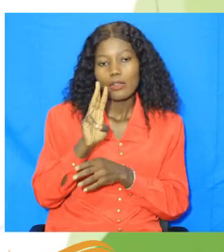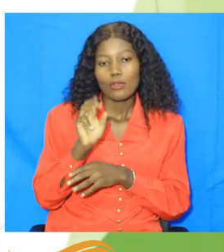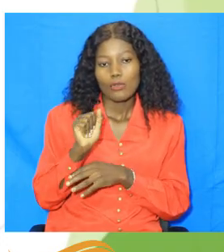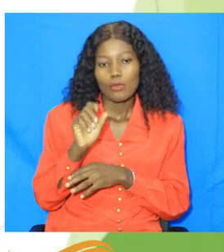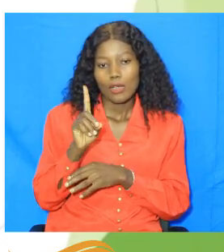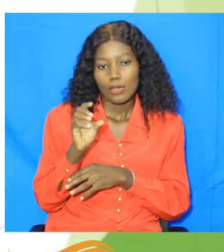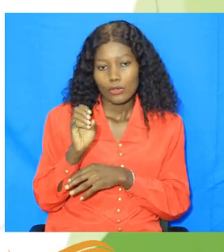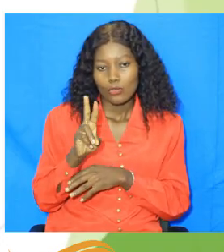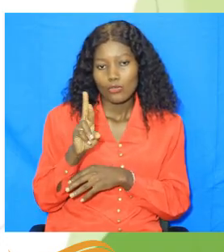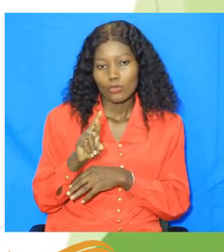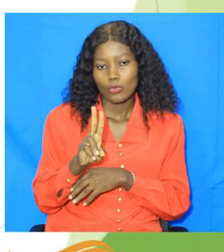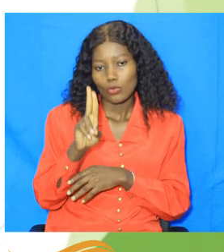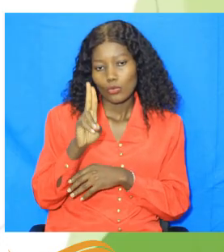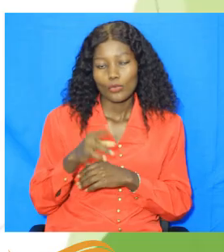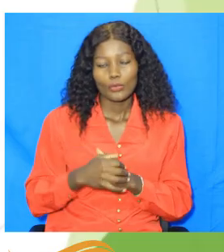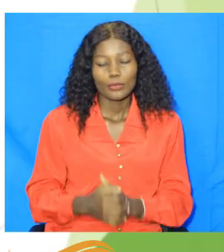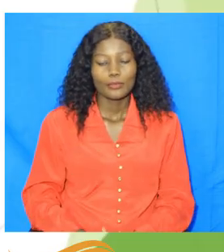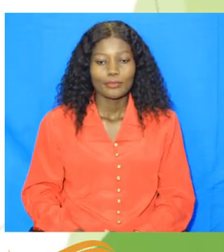Let's proceed to the next slide, please.